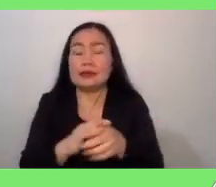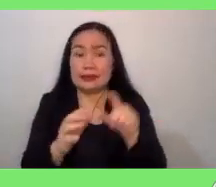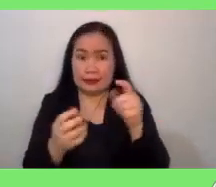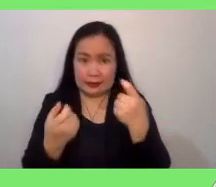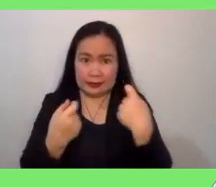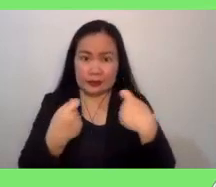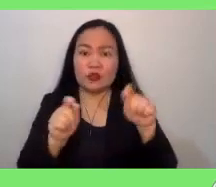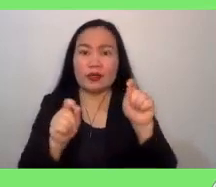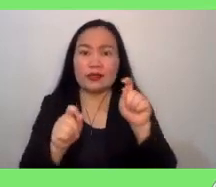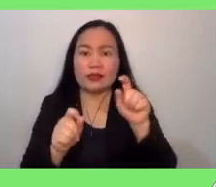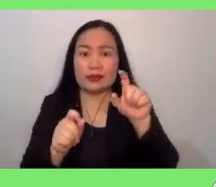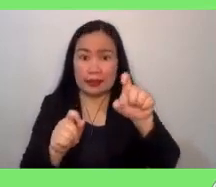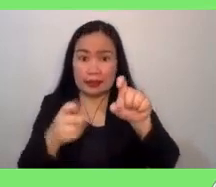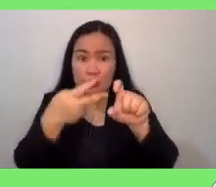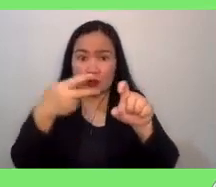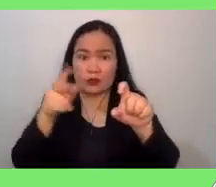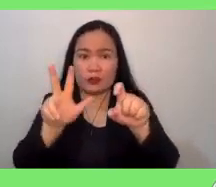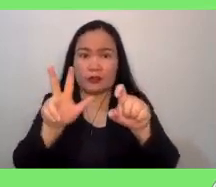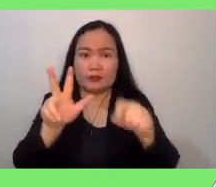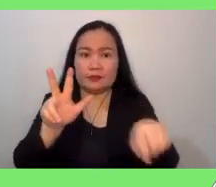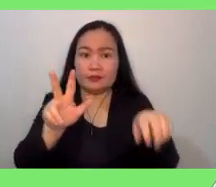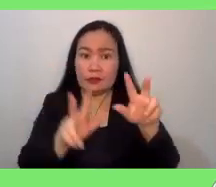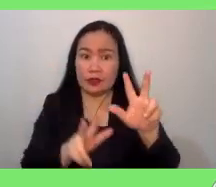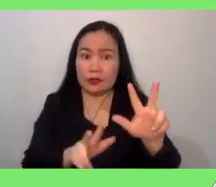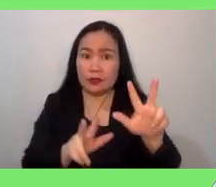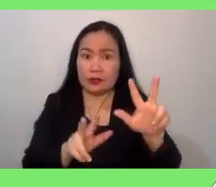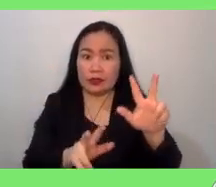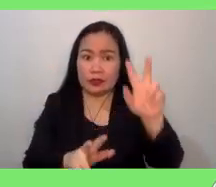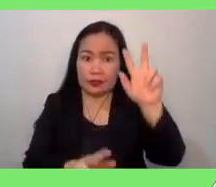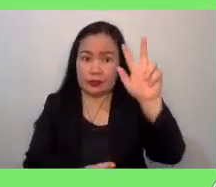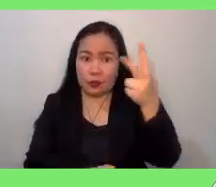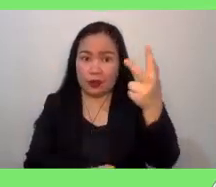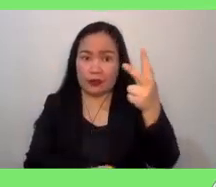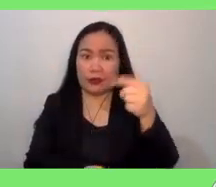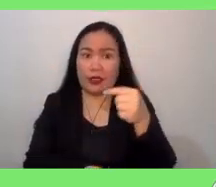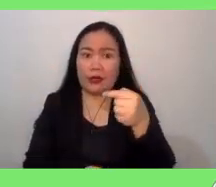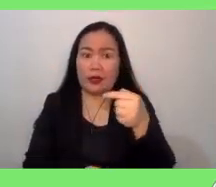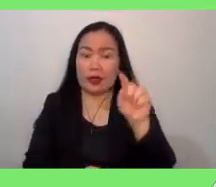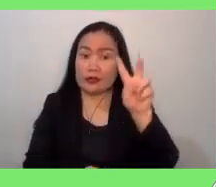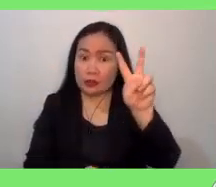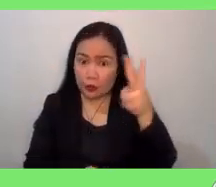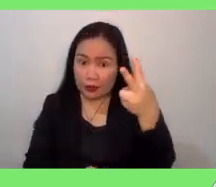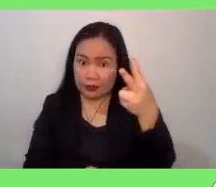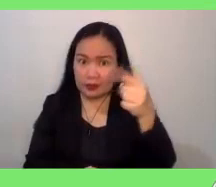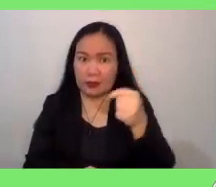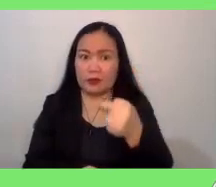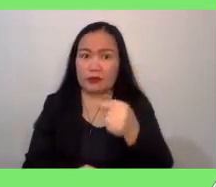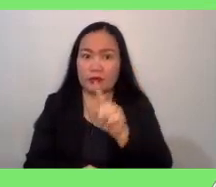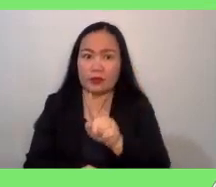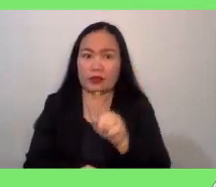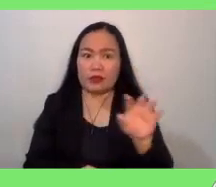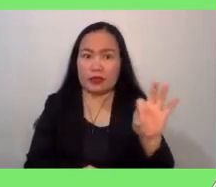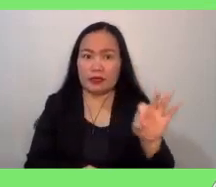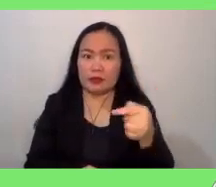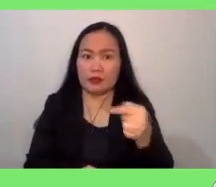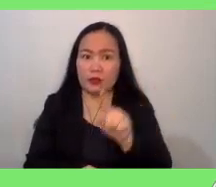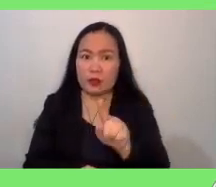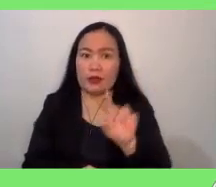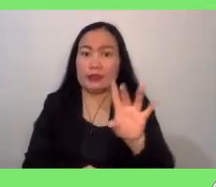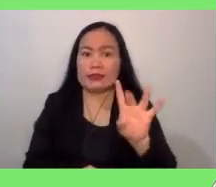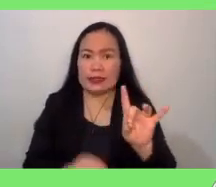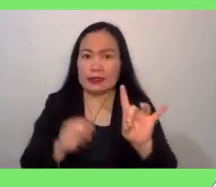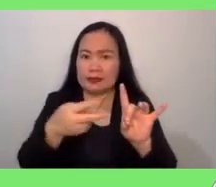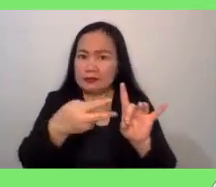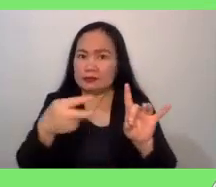So, substitute natin dito si 3. So, that is 3 squared. So, that is 9. 9 minus 1 is equal to 3. This is